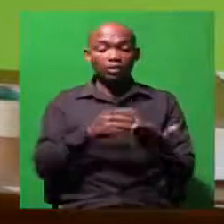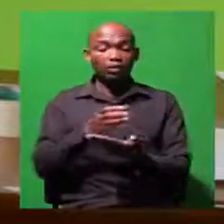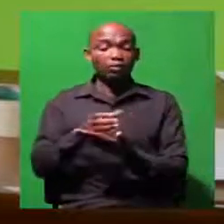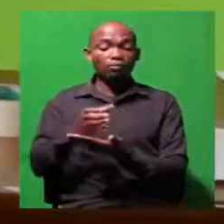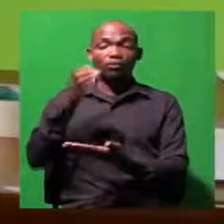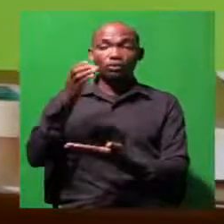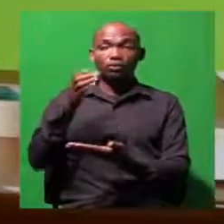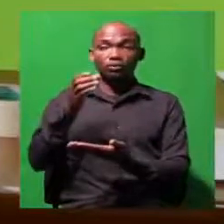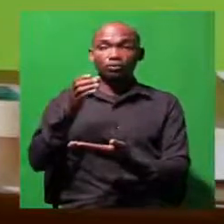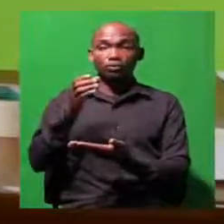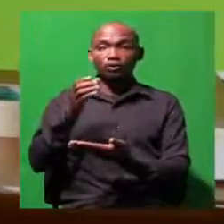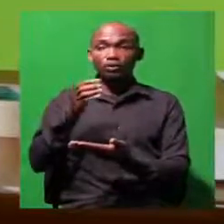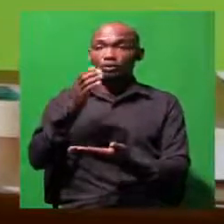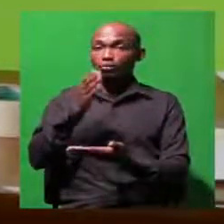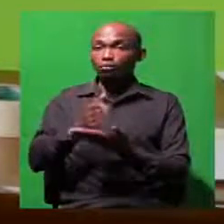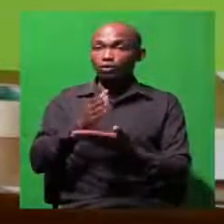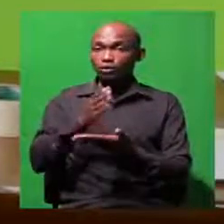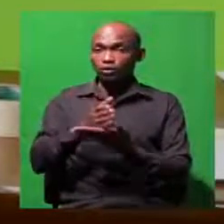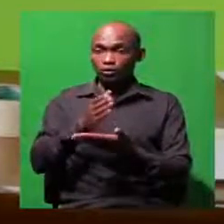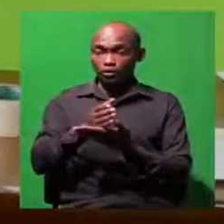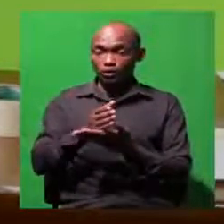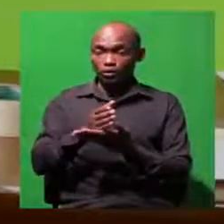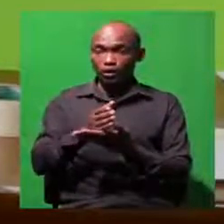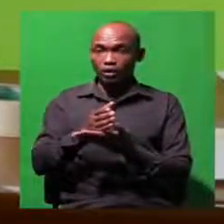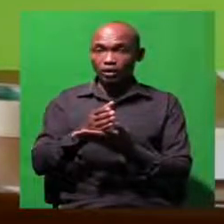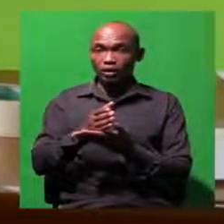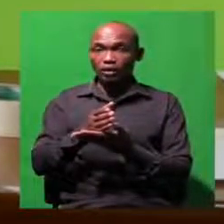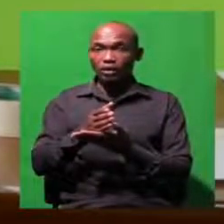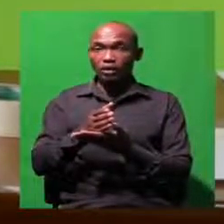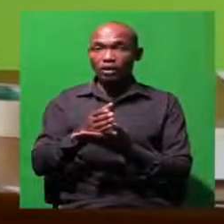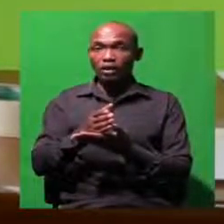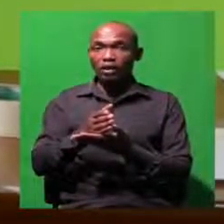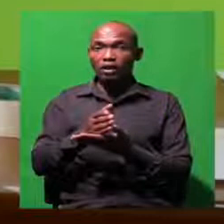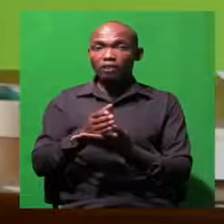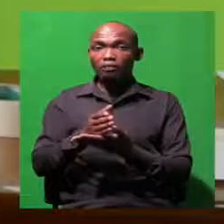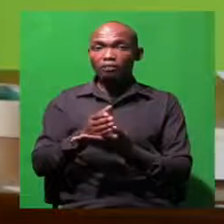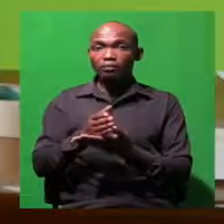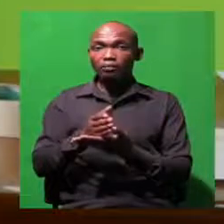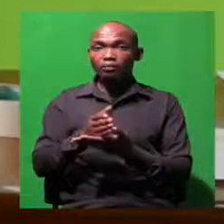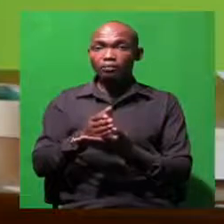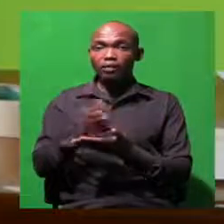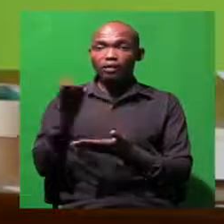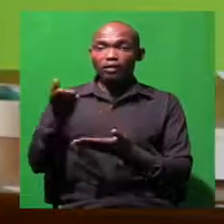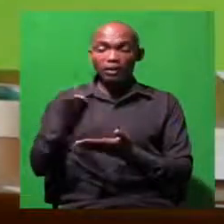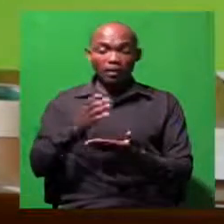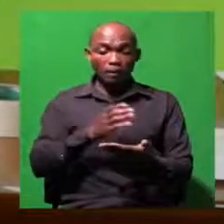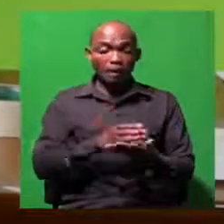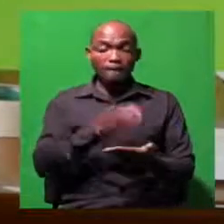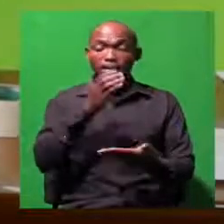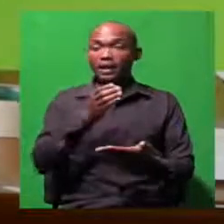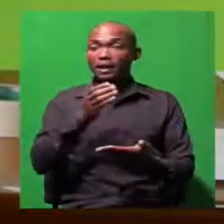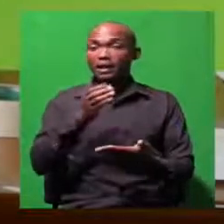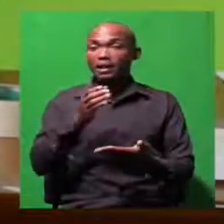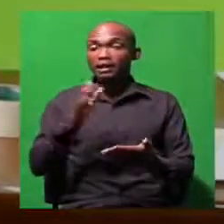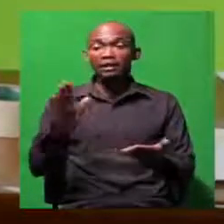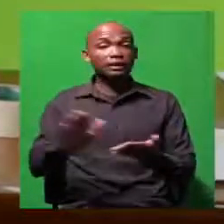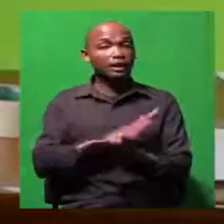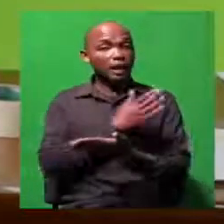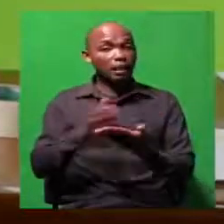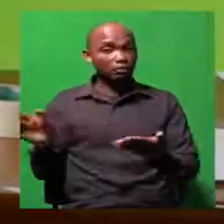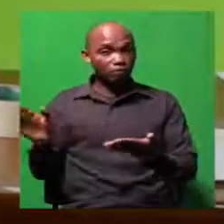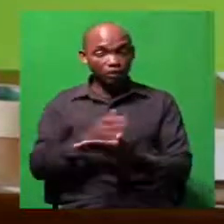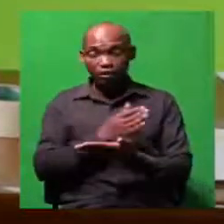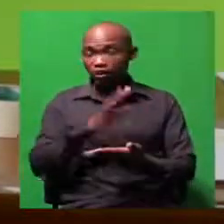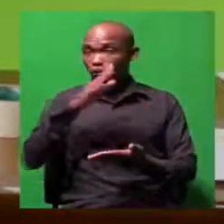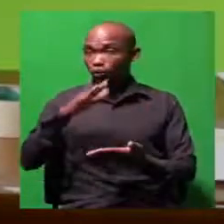sure that the beaker is totally empty. So the beaker is empty. Now return to its original